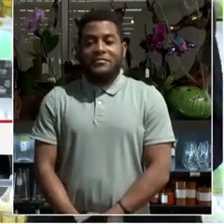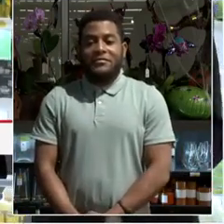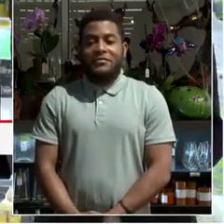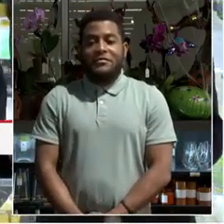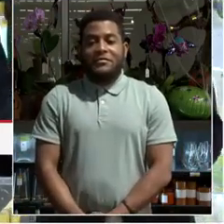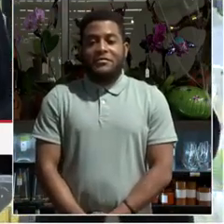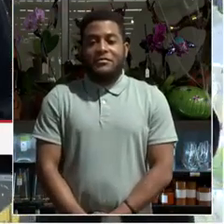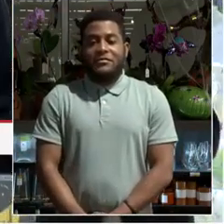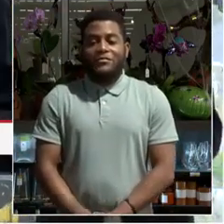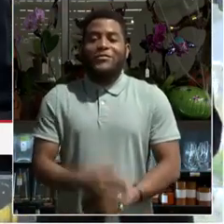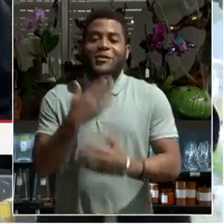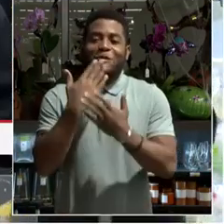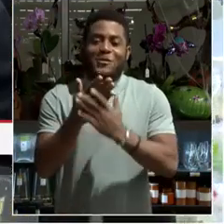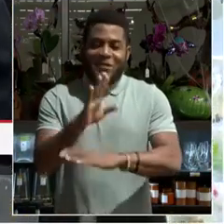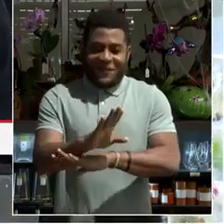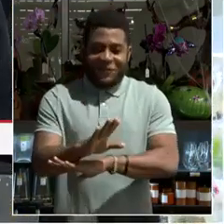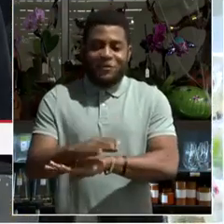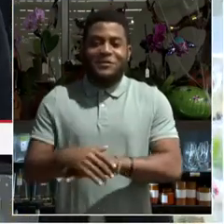Good afternoon. Good